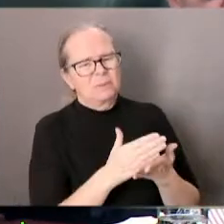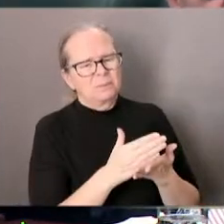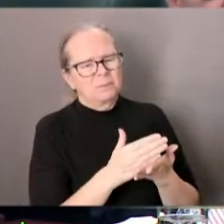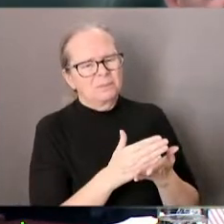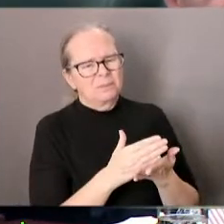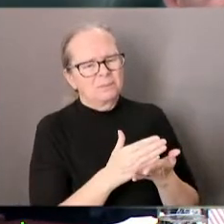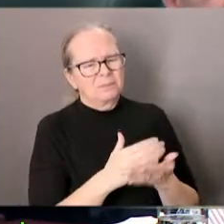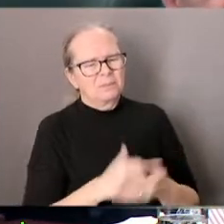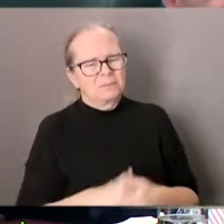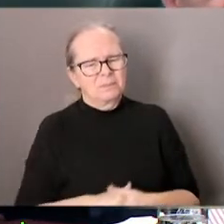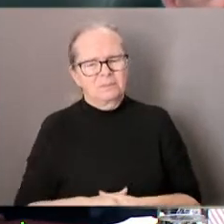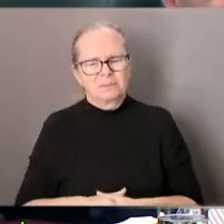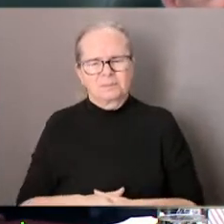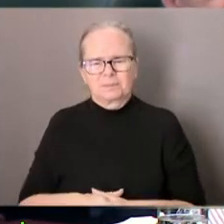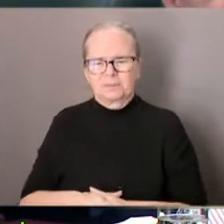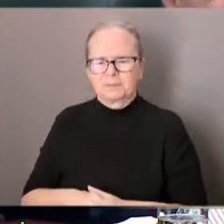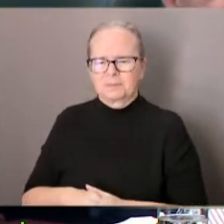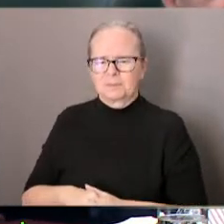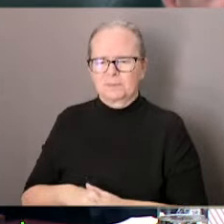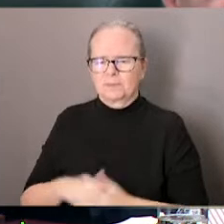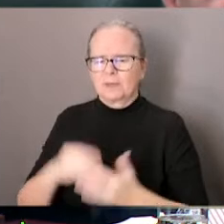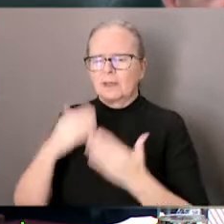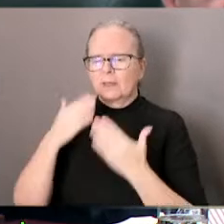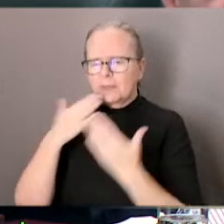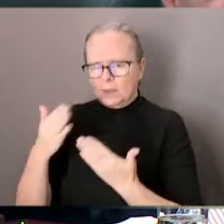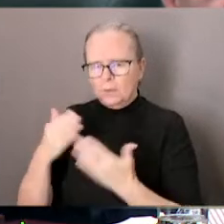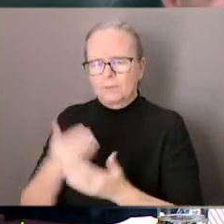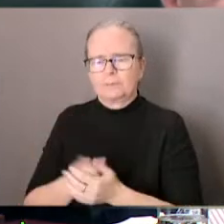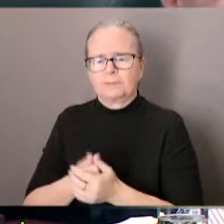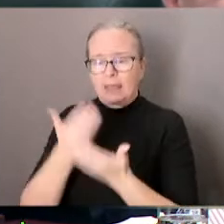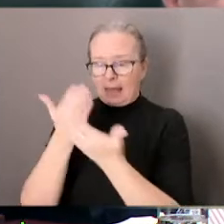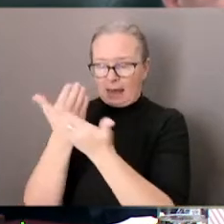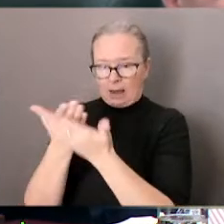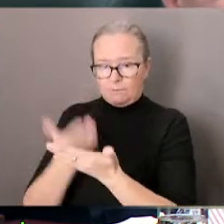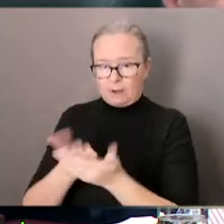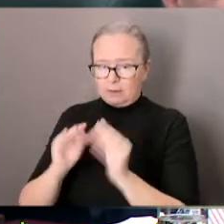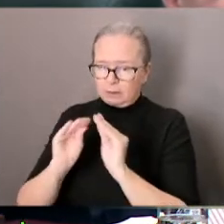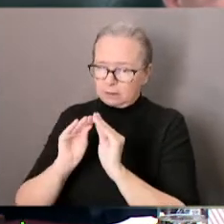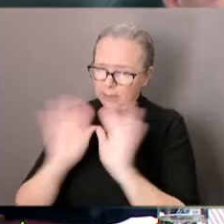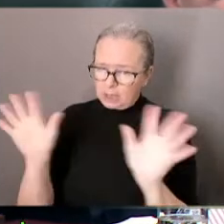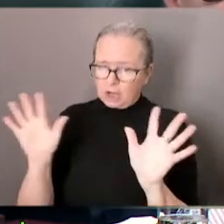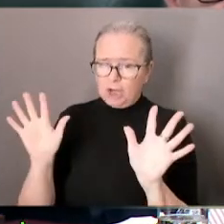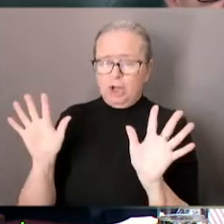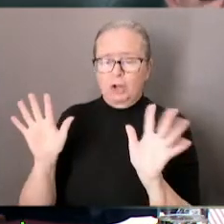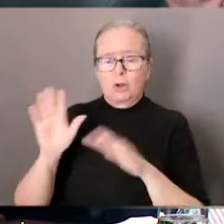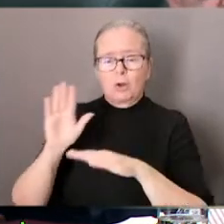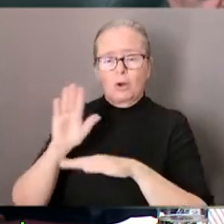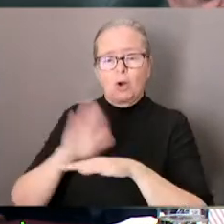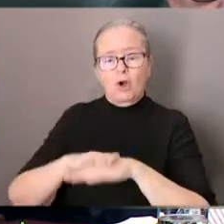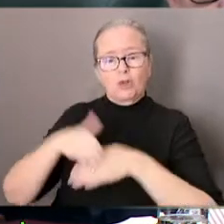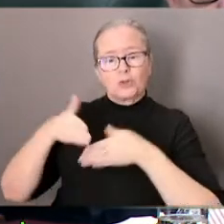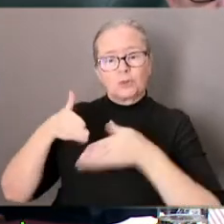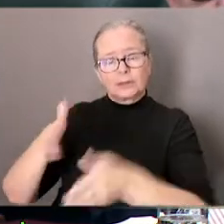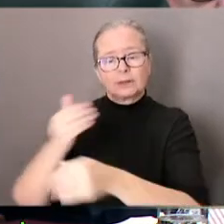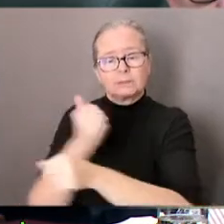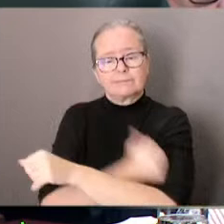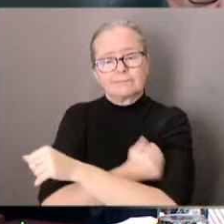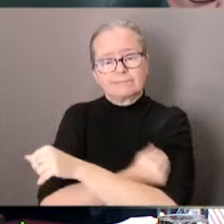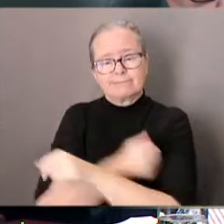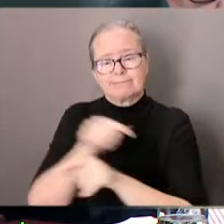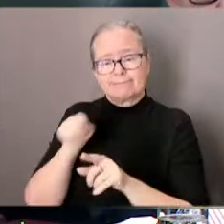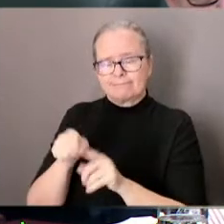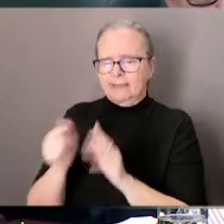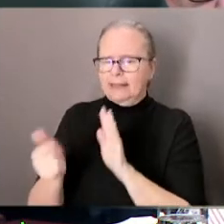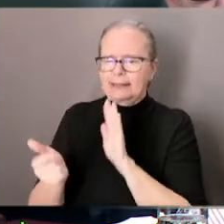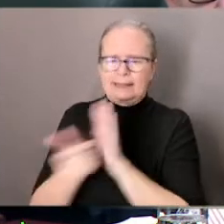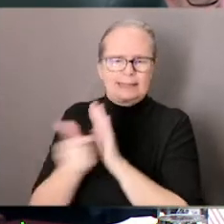the evidence is clear when high-risk opioid narcotics are widely available many are traded or legally sold and addiction and overdose rates increase that's